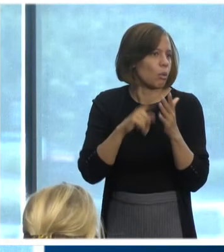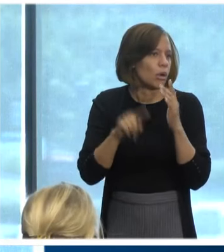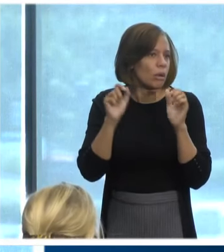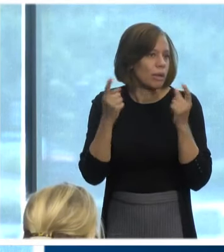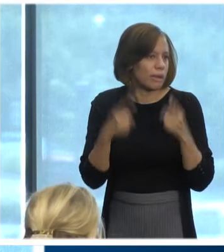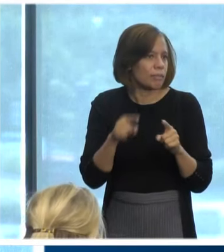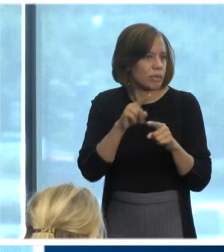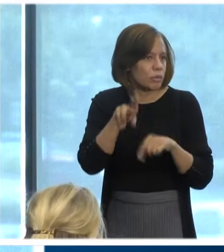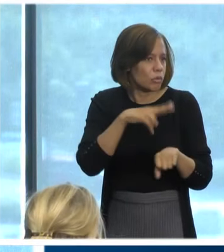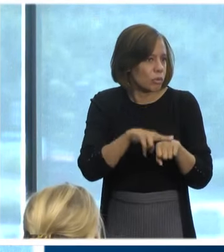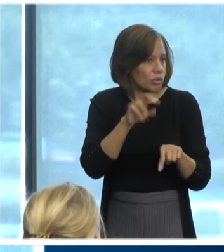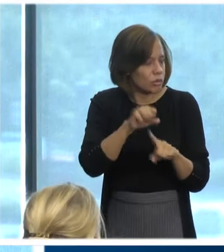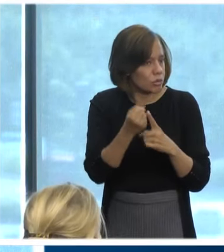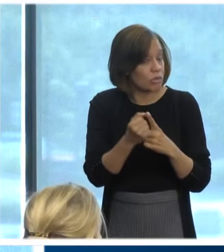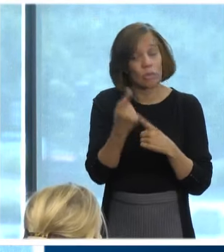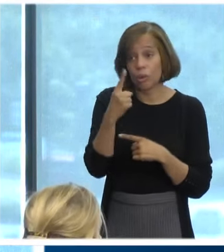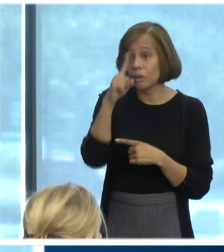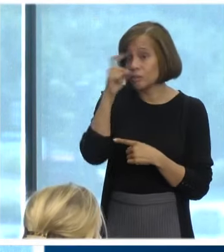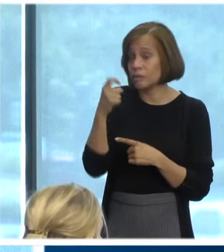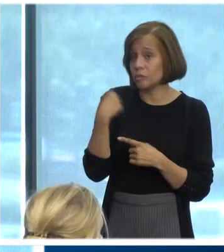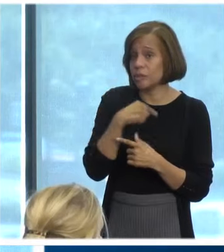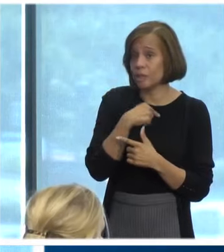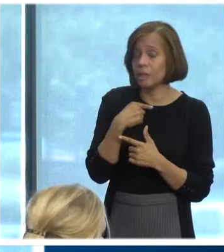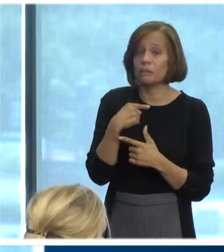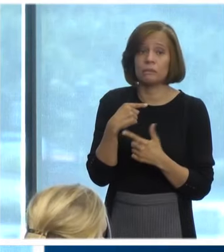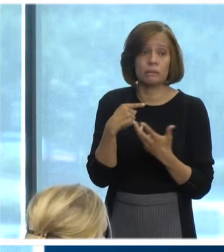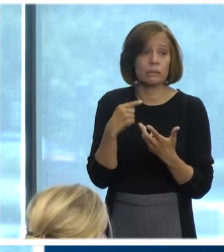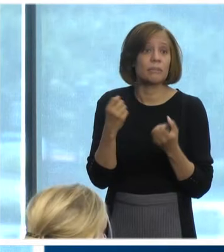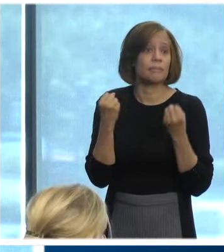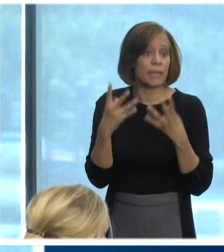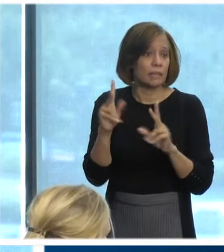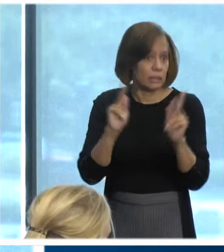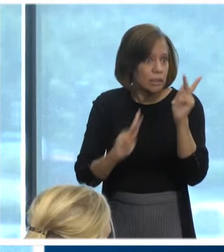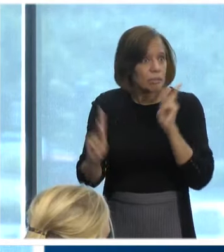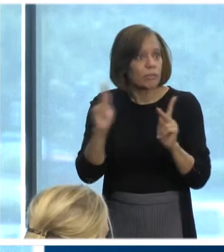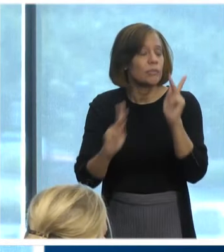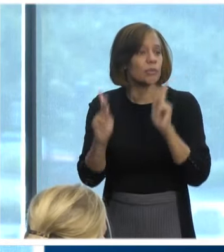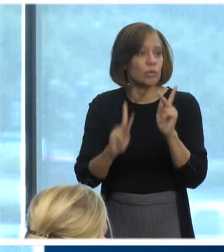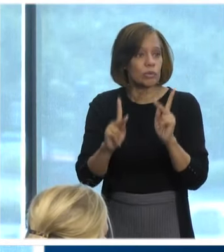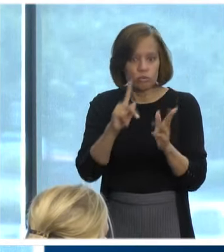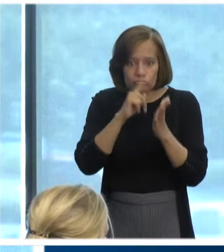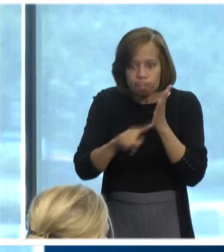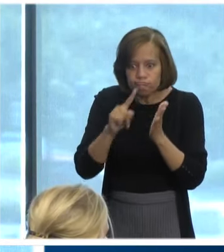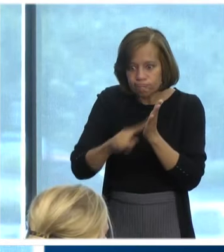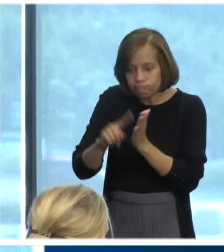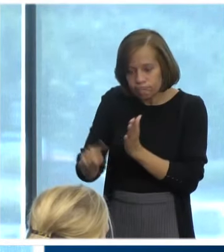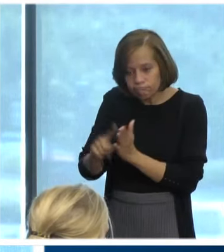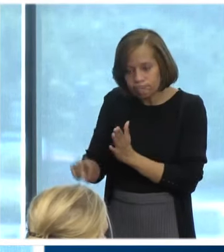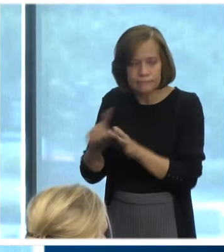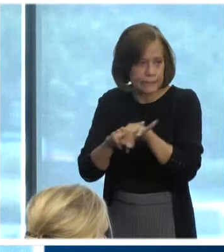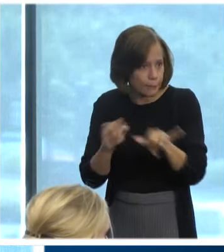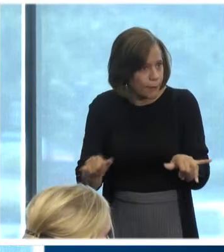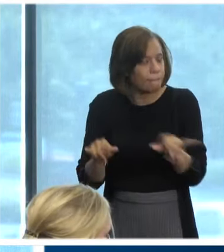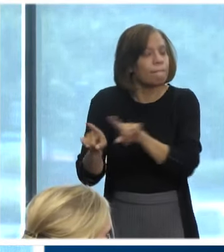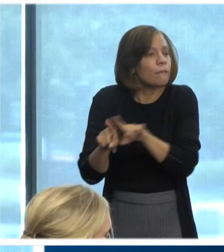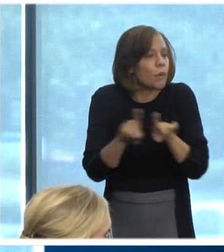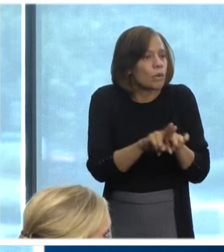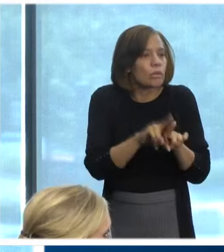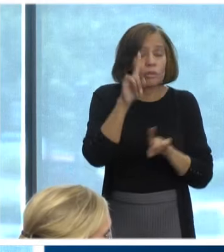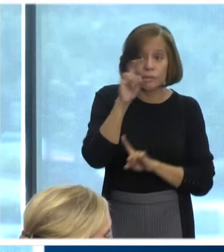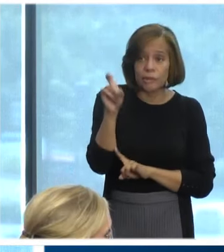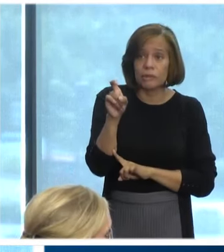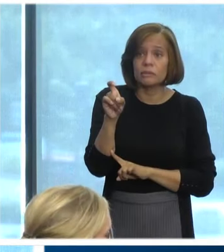normal situation. One, because we had the manpower, the people power to get that done, but also